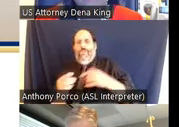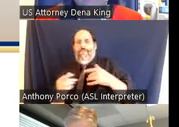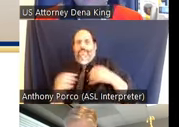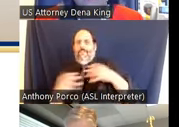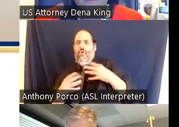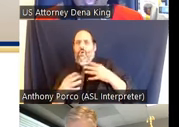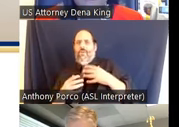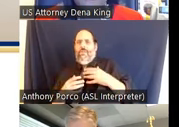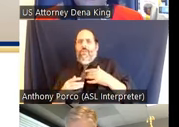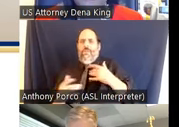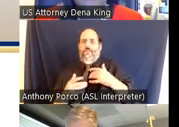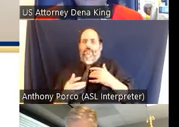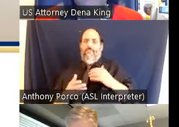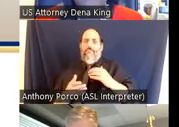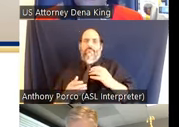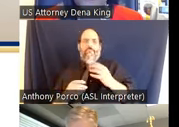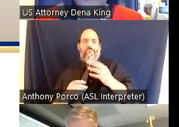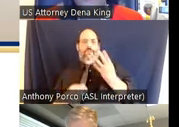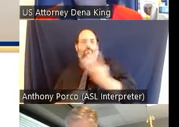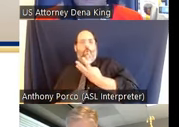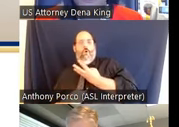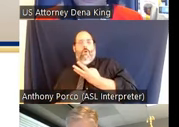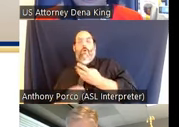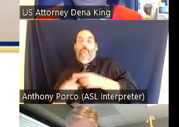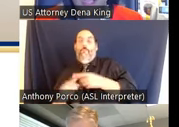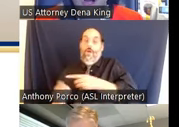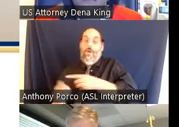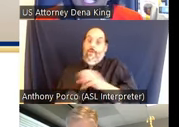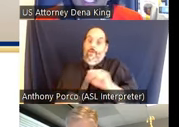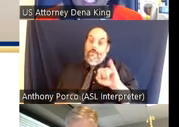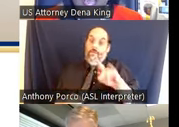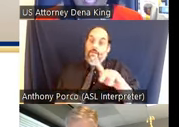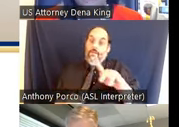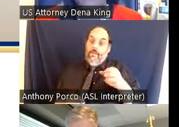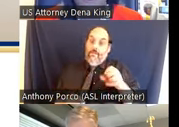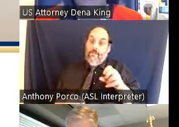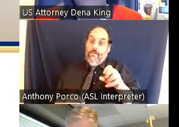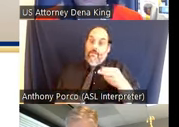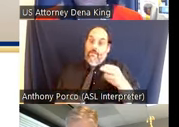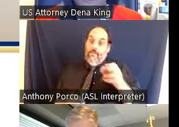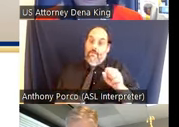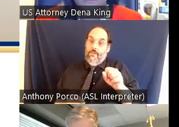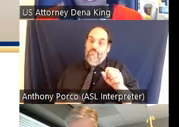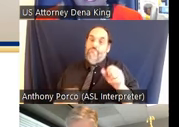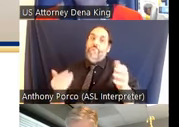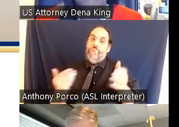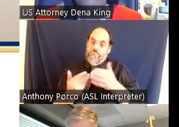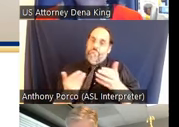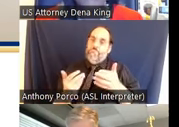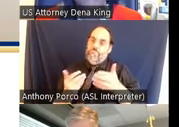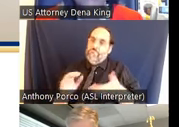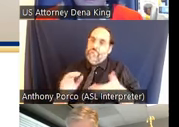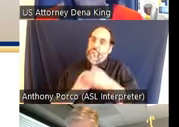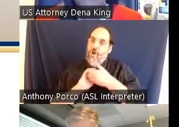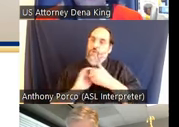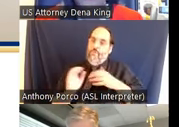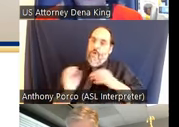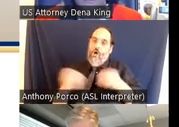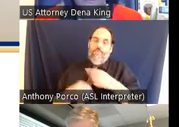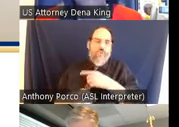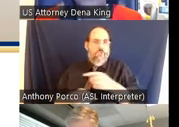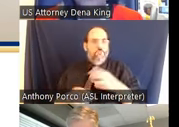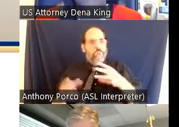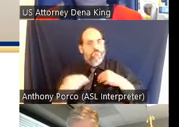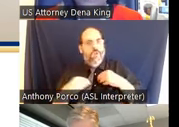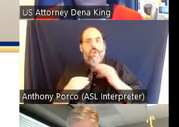times. However, the Sikhs have been willing partners to my office and to law enforcement and have been very receptive to